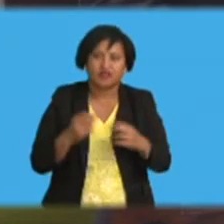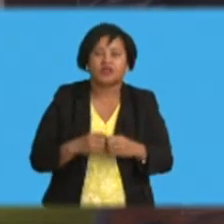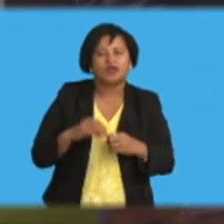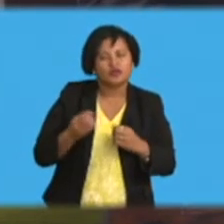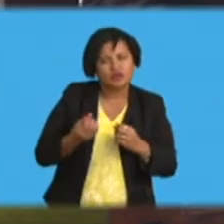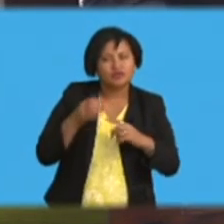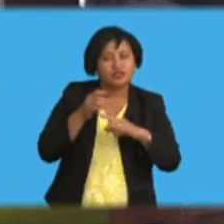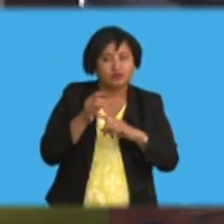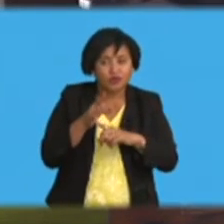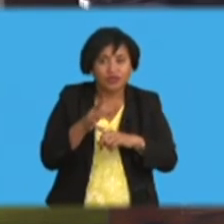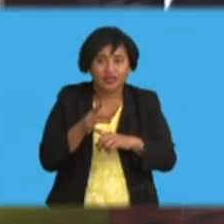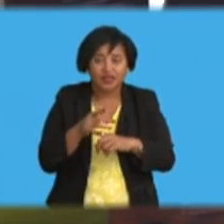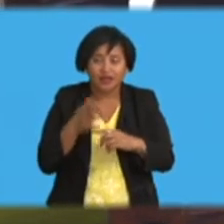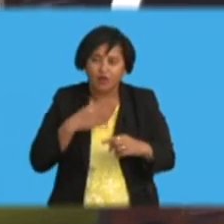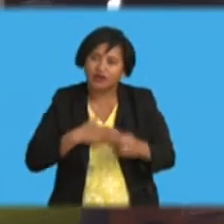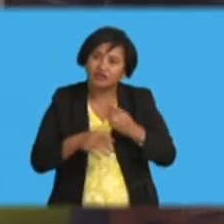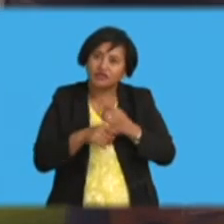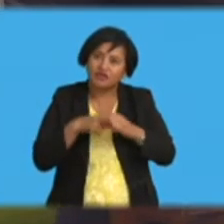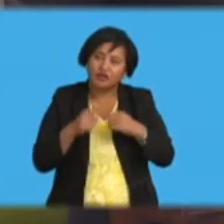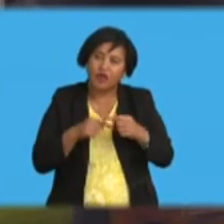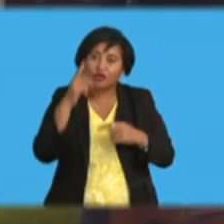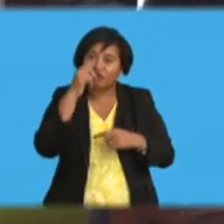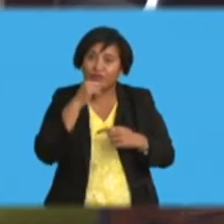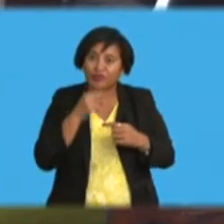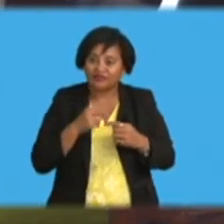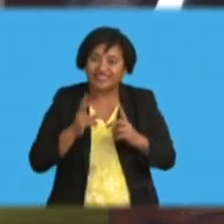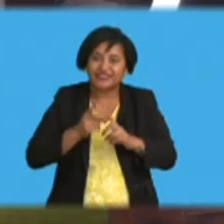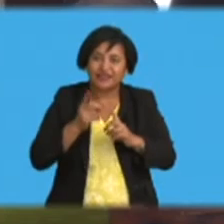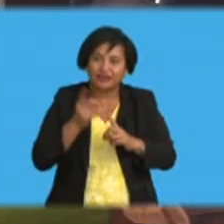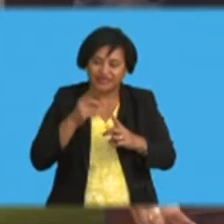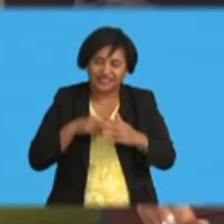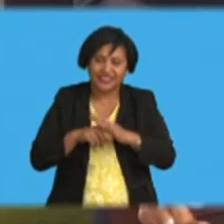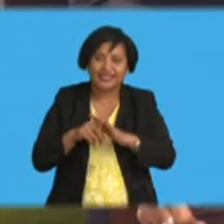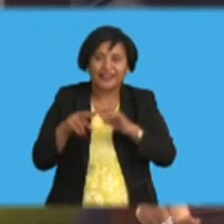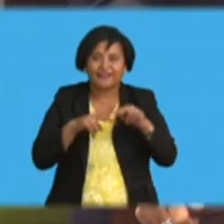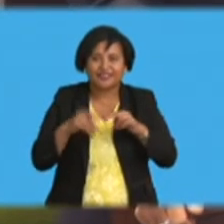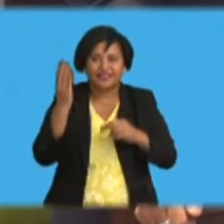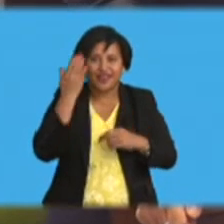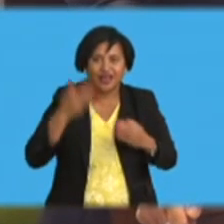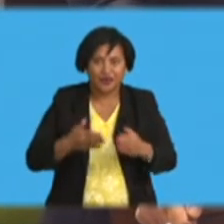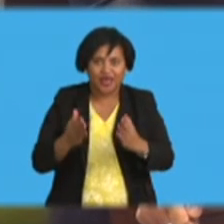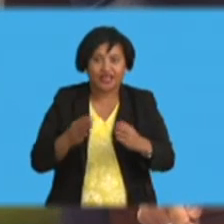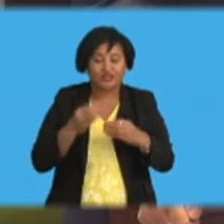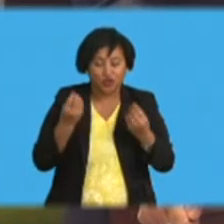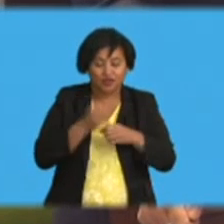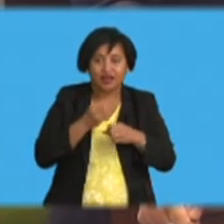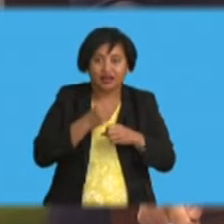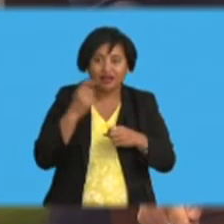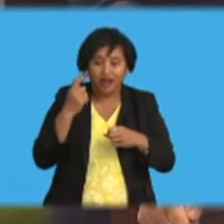note, and I'd like to talk about people development in Fiji Airways. Fiji Airways is continuing to develop its people with both management